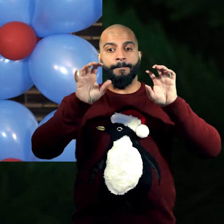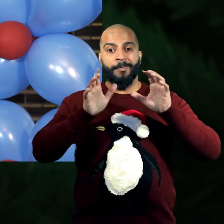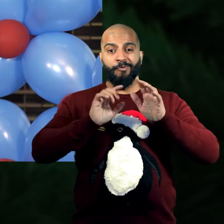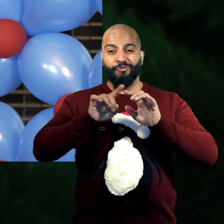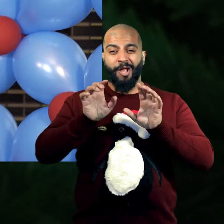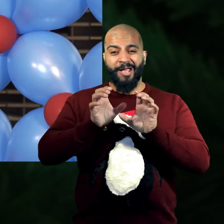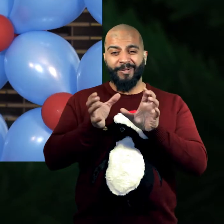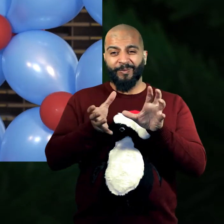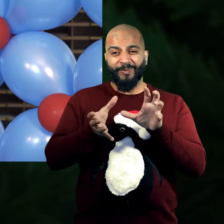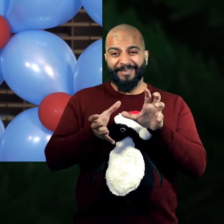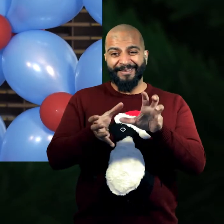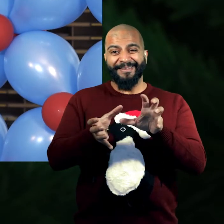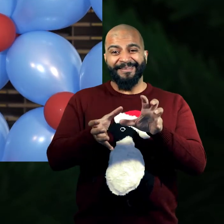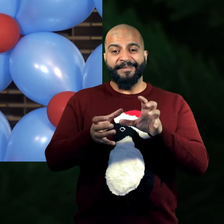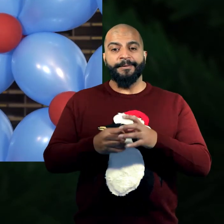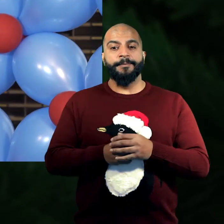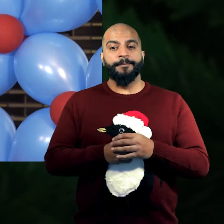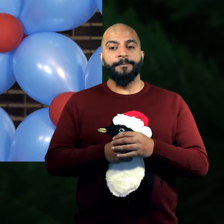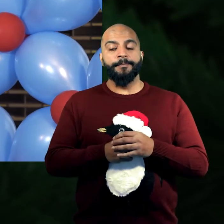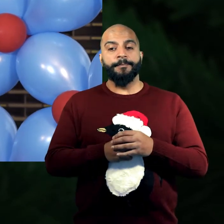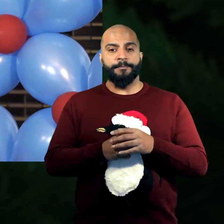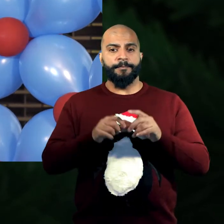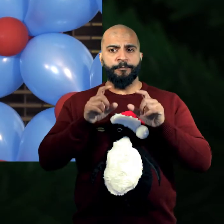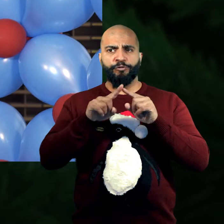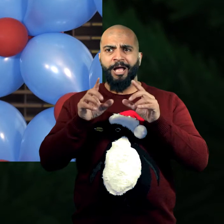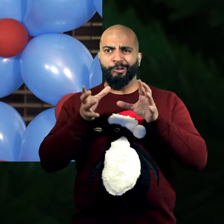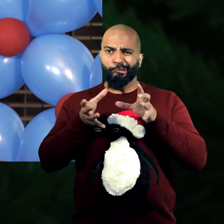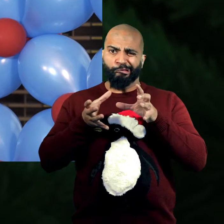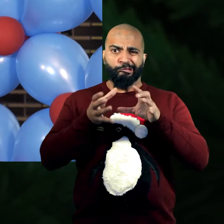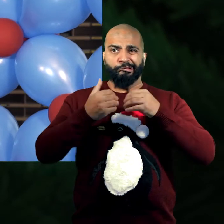has to move around to accommodate this big atom.